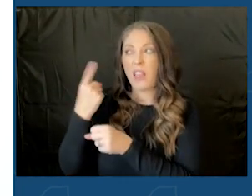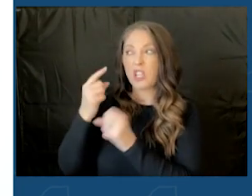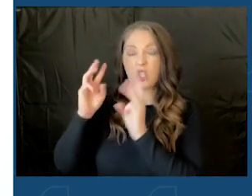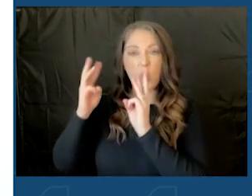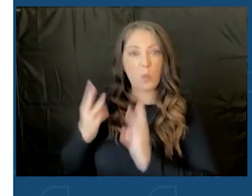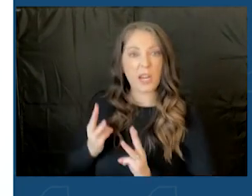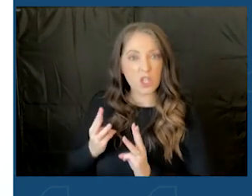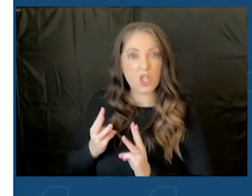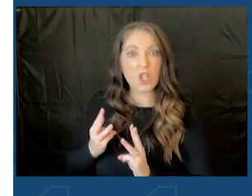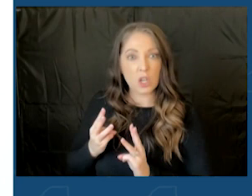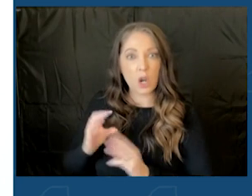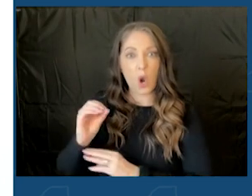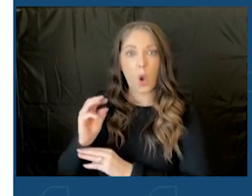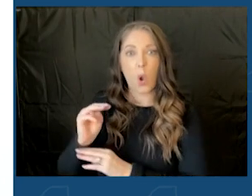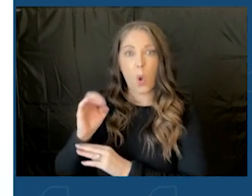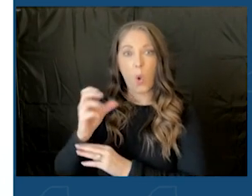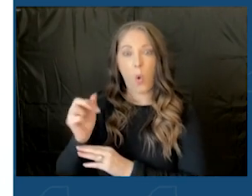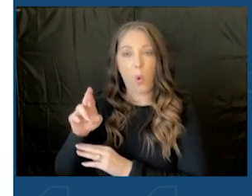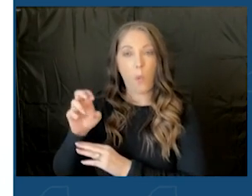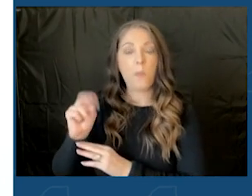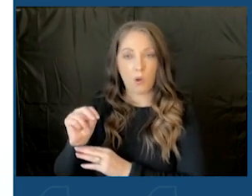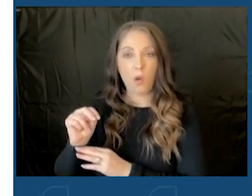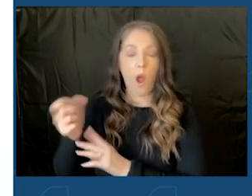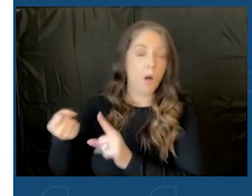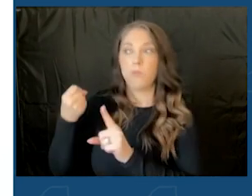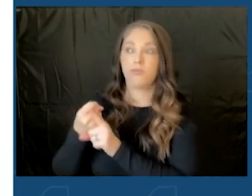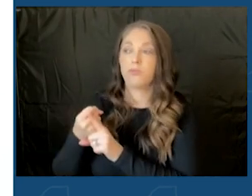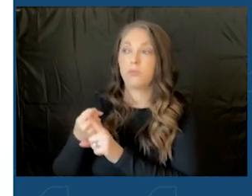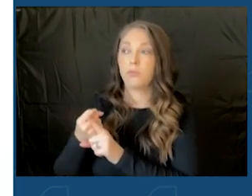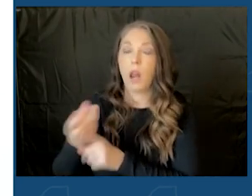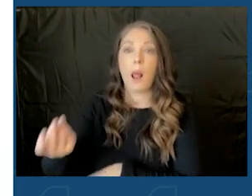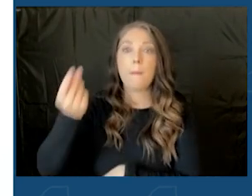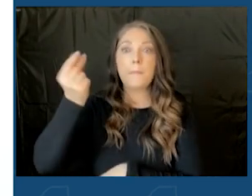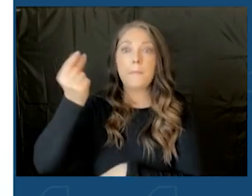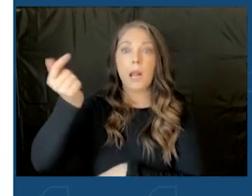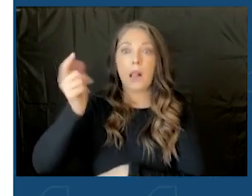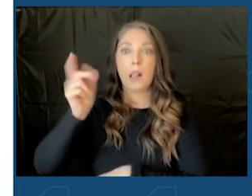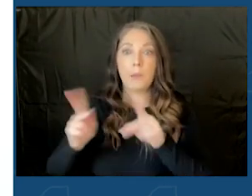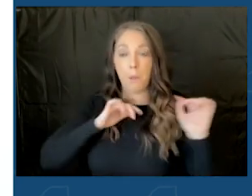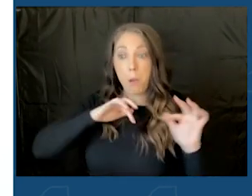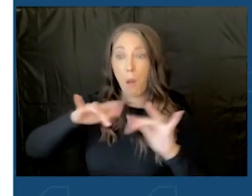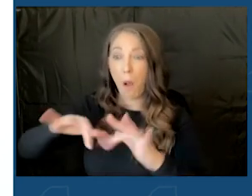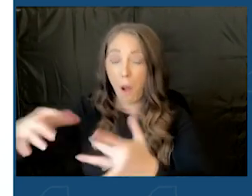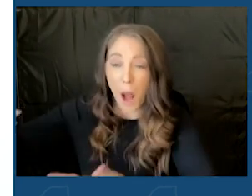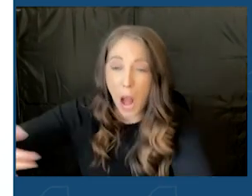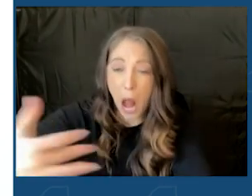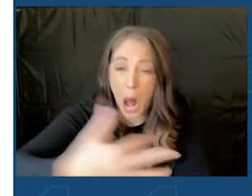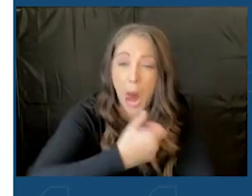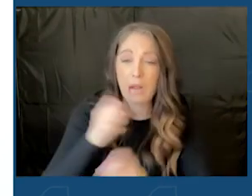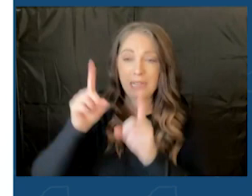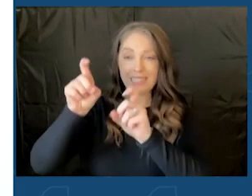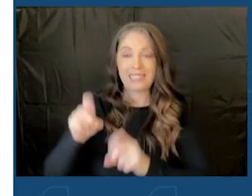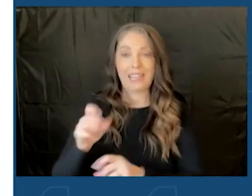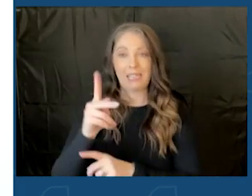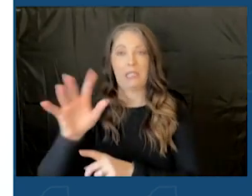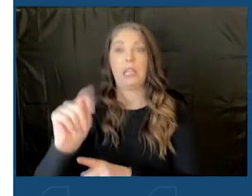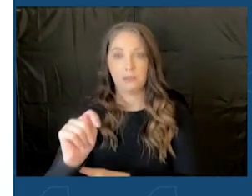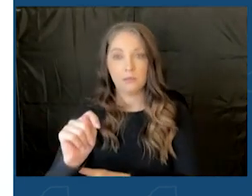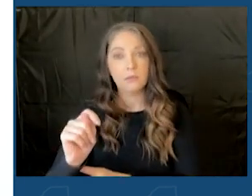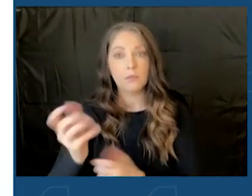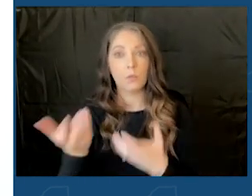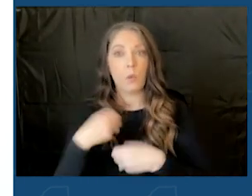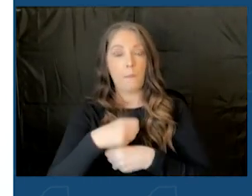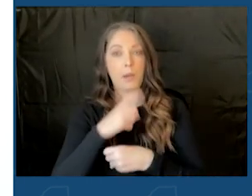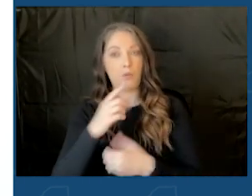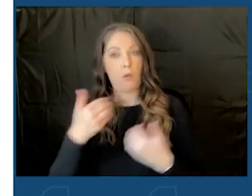November, and immediately there was a run on test kits. And we worked tirelessly to make sure we had enough, so